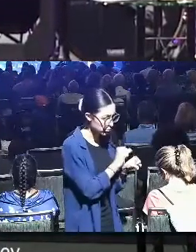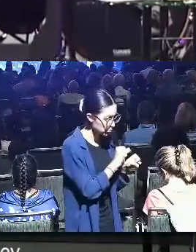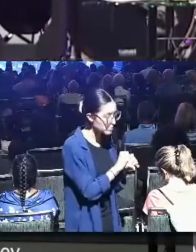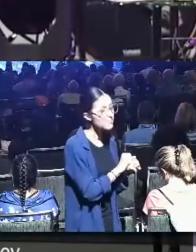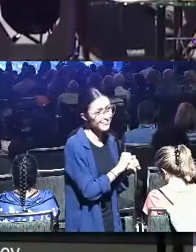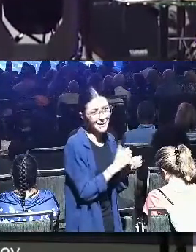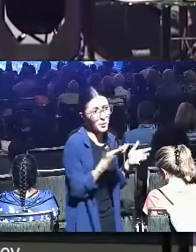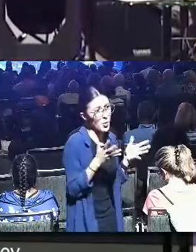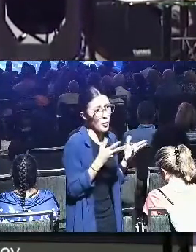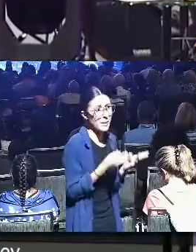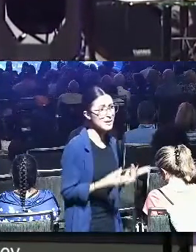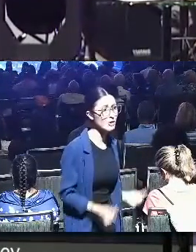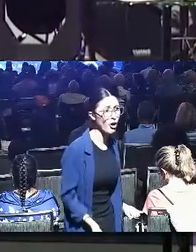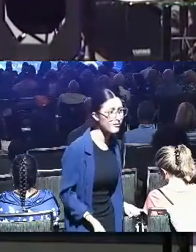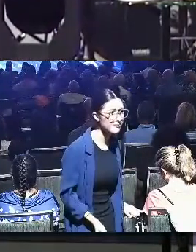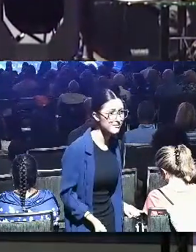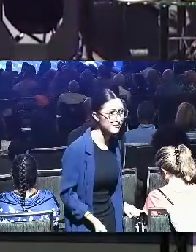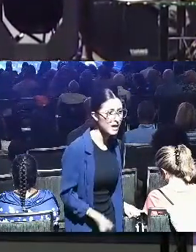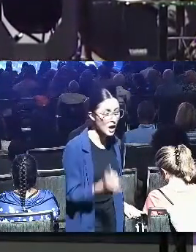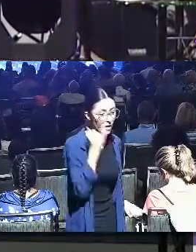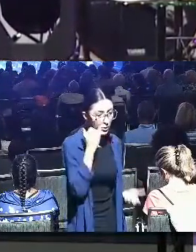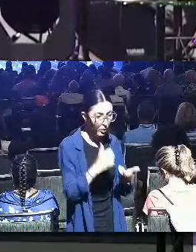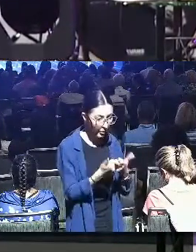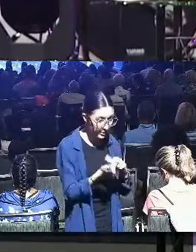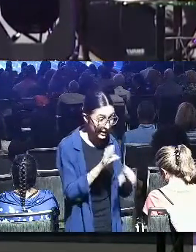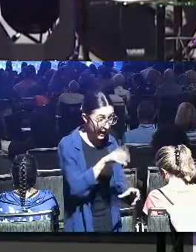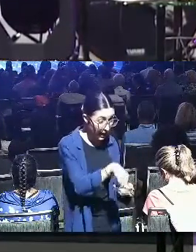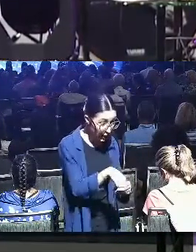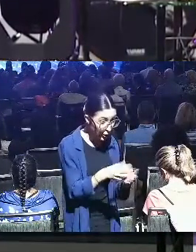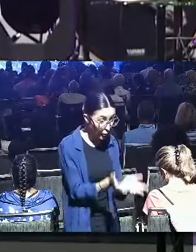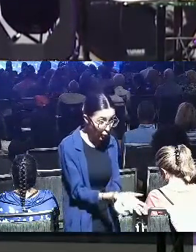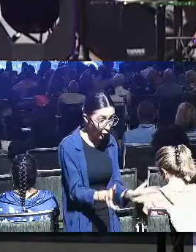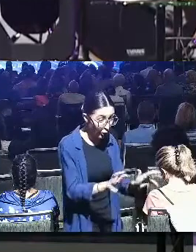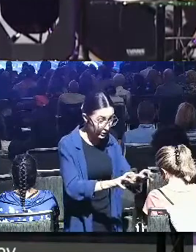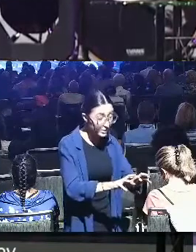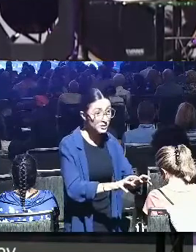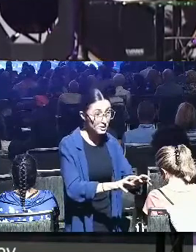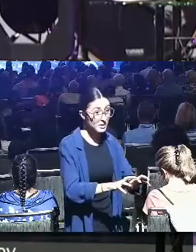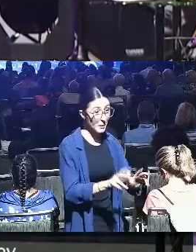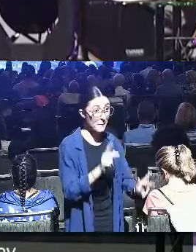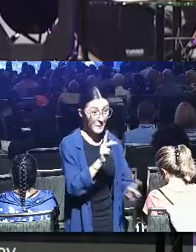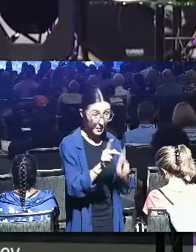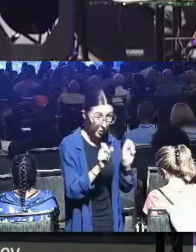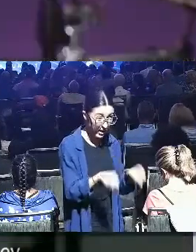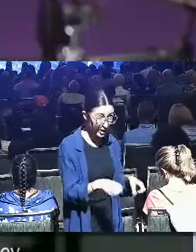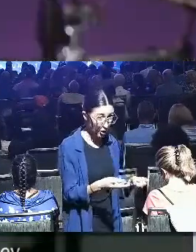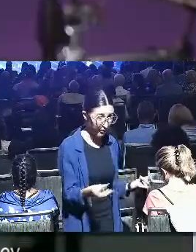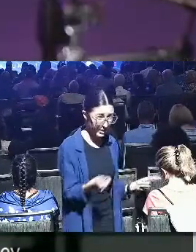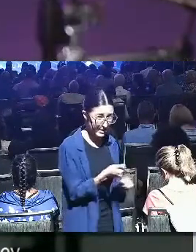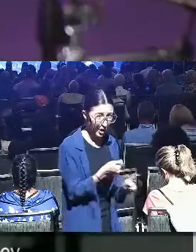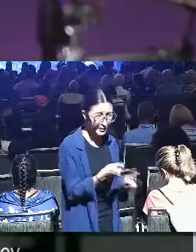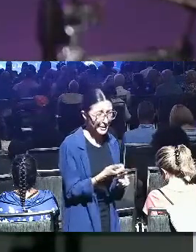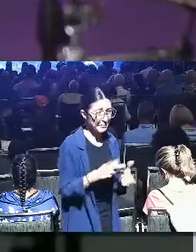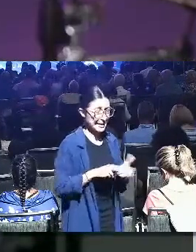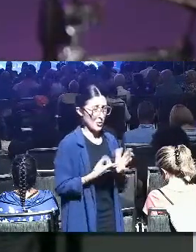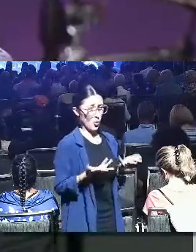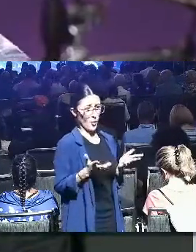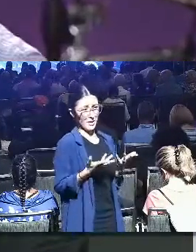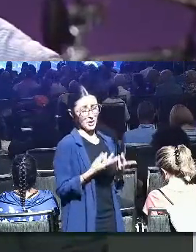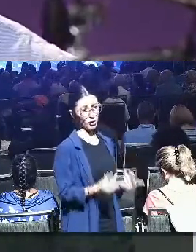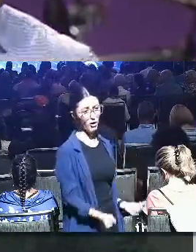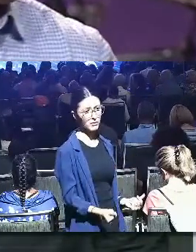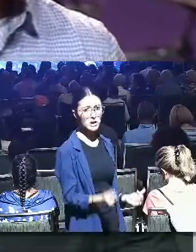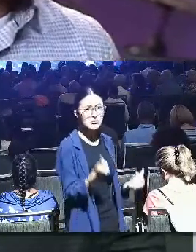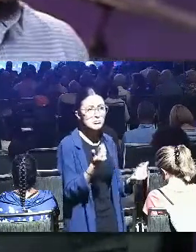If the problems of the world could be solved by the world, they would already be solved. Think about the resources devoted to solving